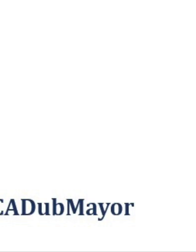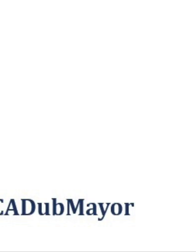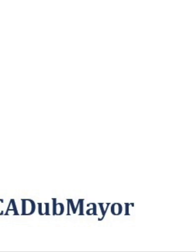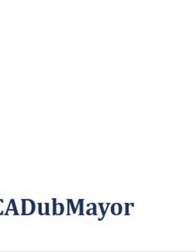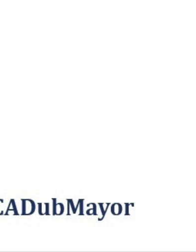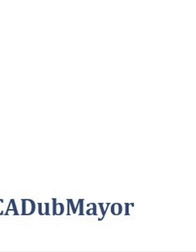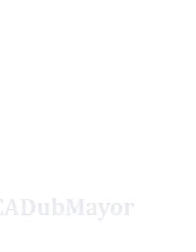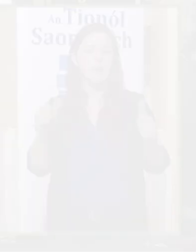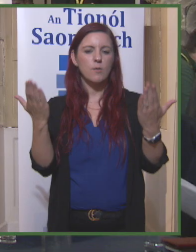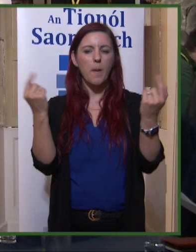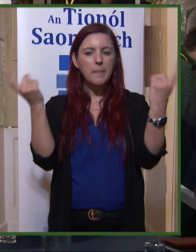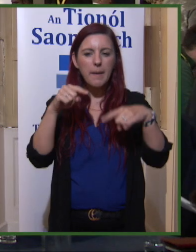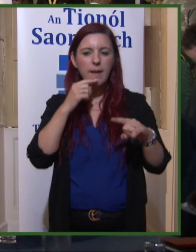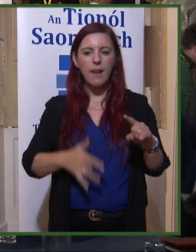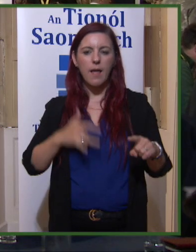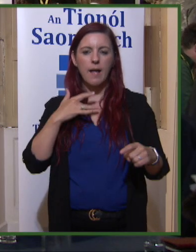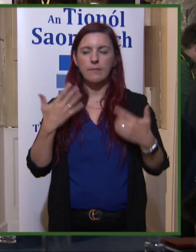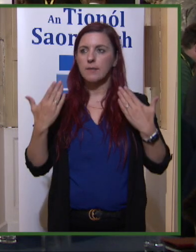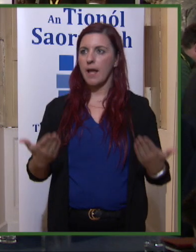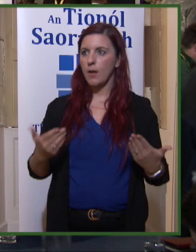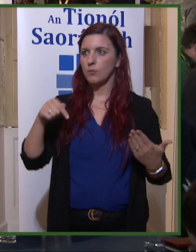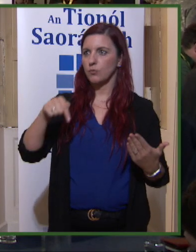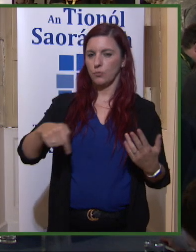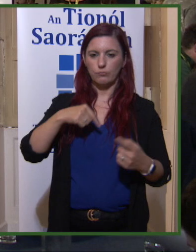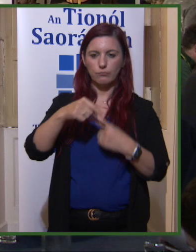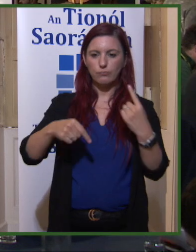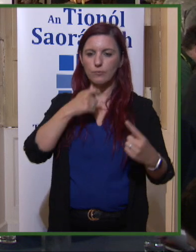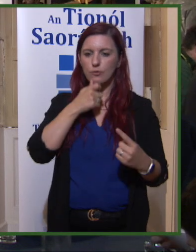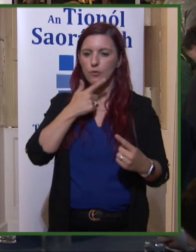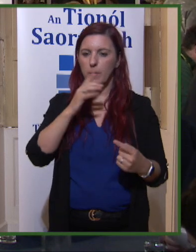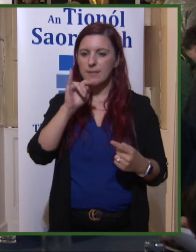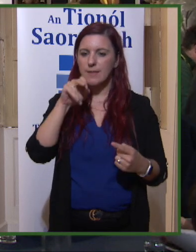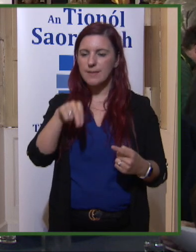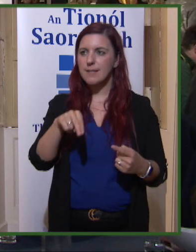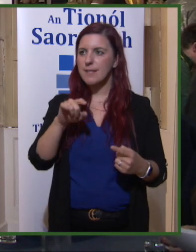So, welcome back live to the Dublin Citizens Assembly.